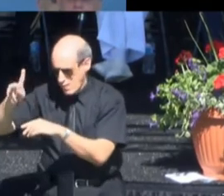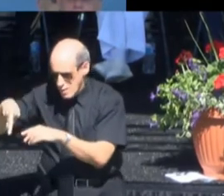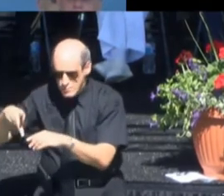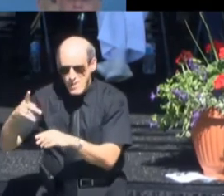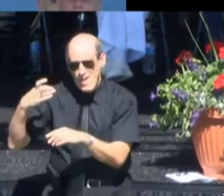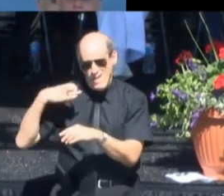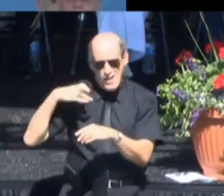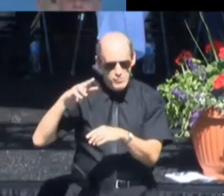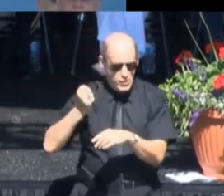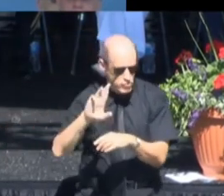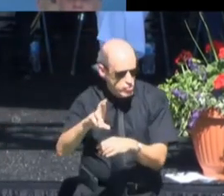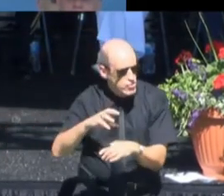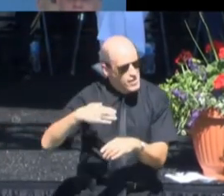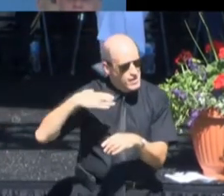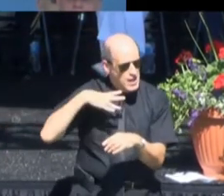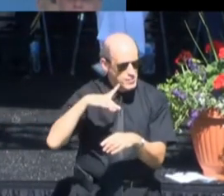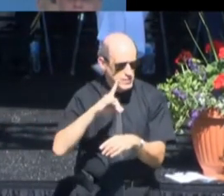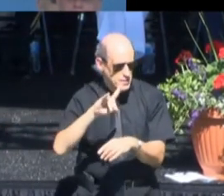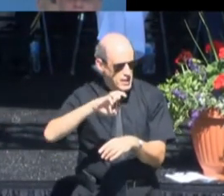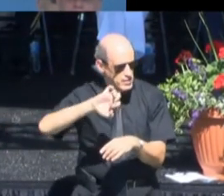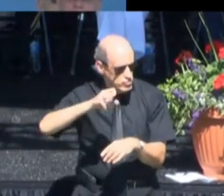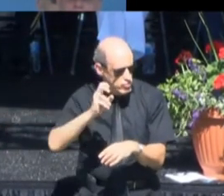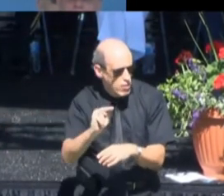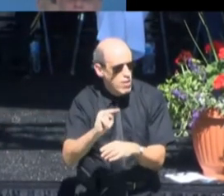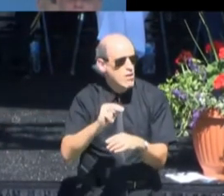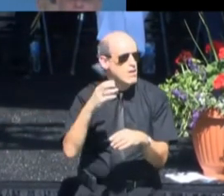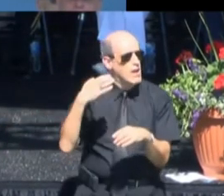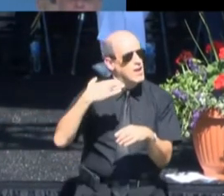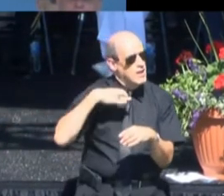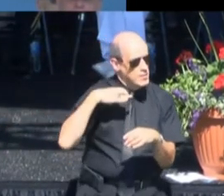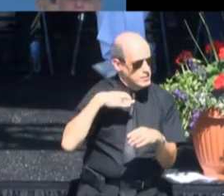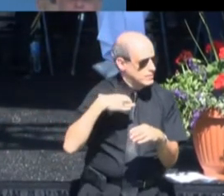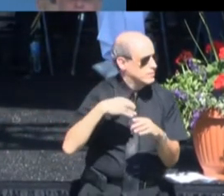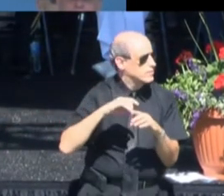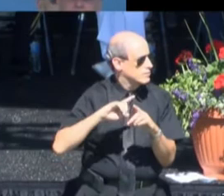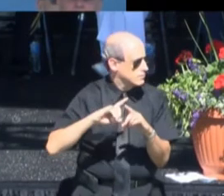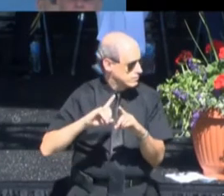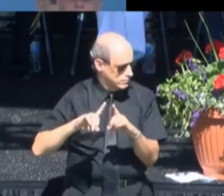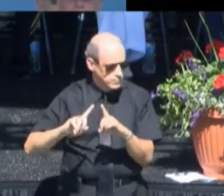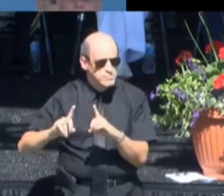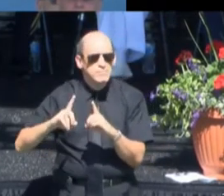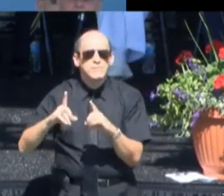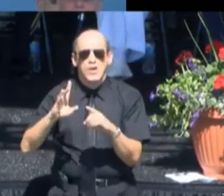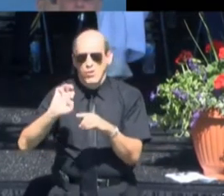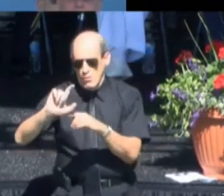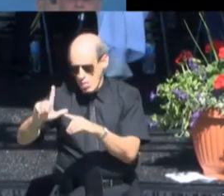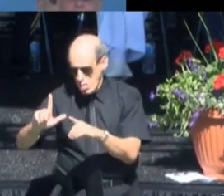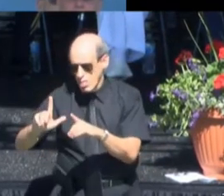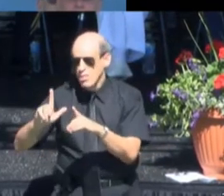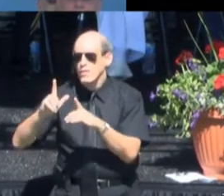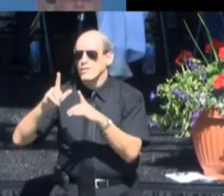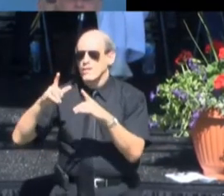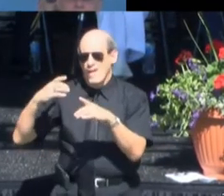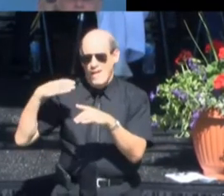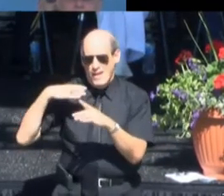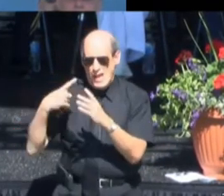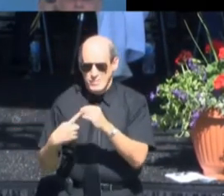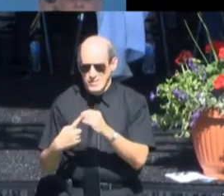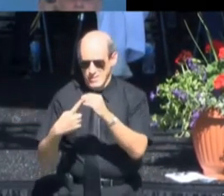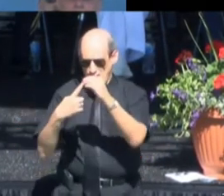Wagner, Captain Dijon, Captain Stroud, Captain Williams, Colonel Johnson, Captain Select